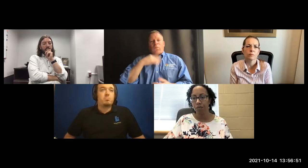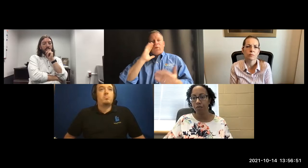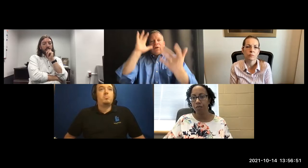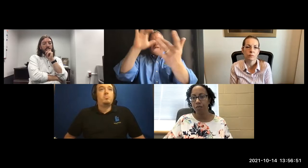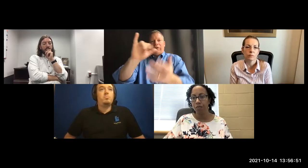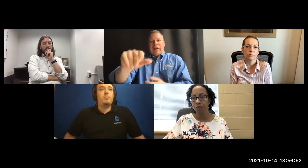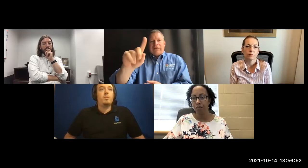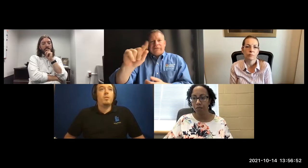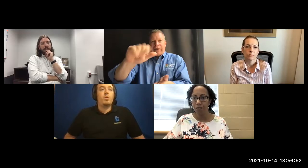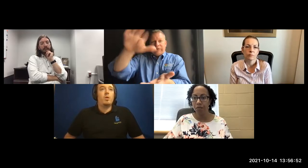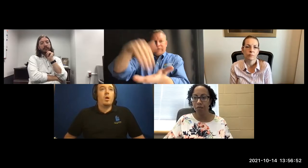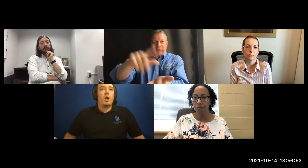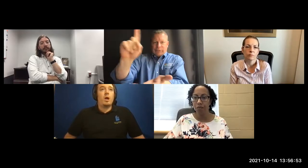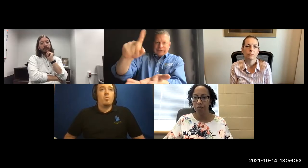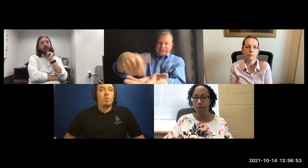development.